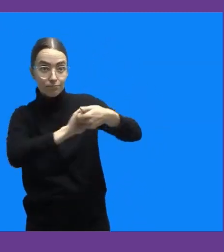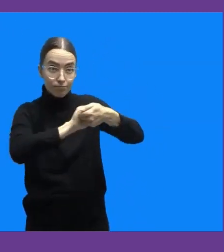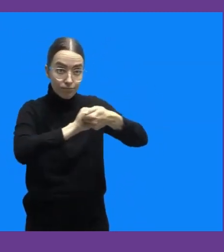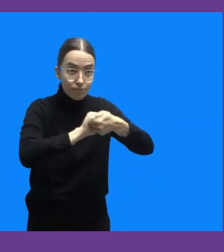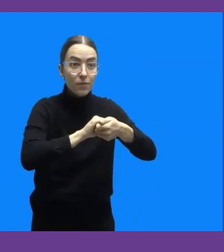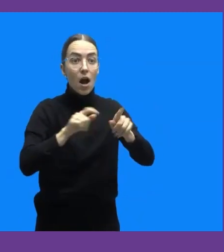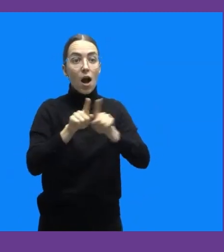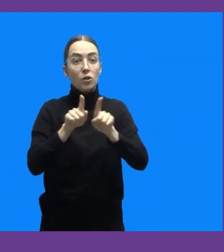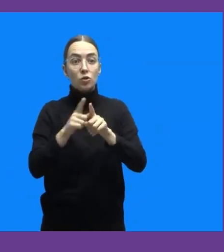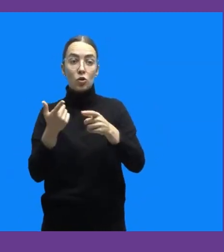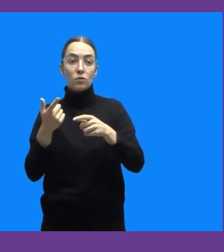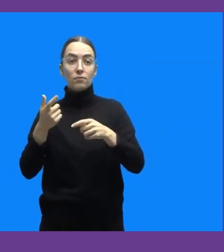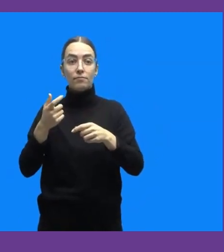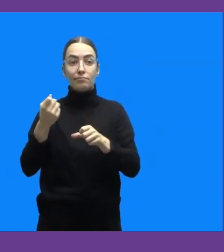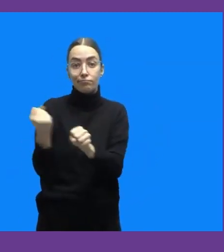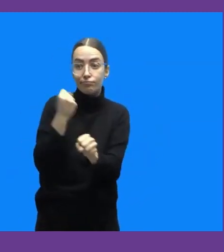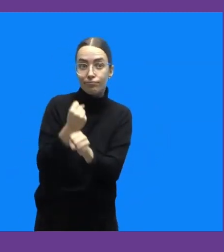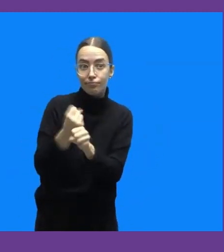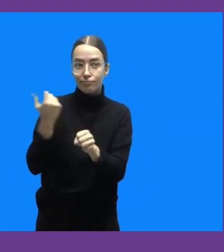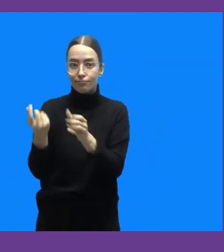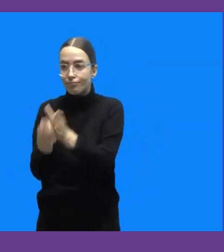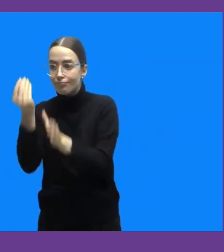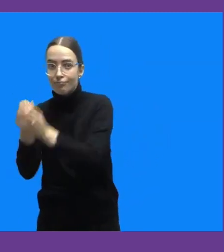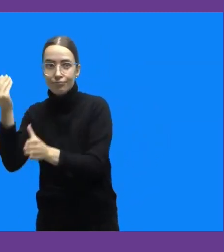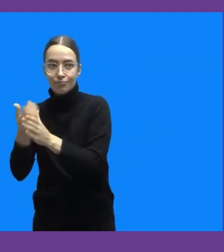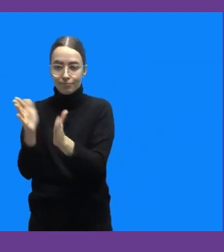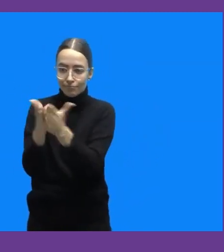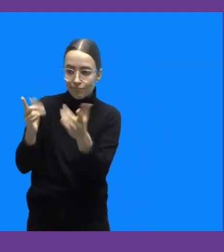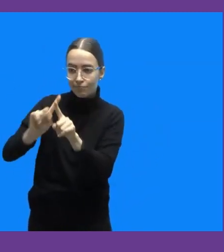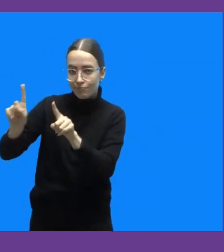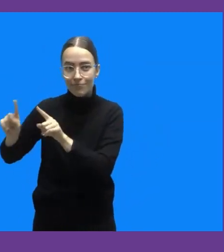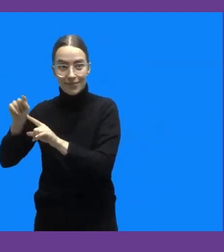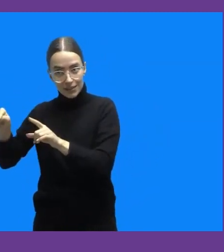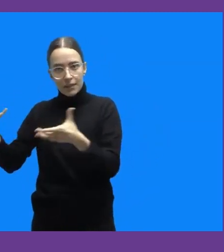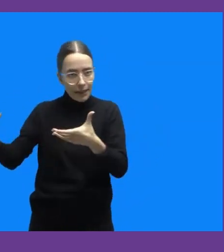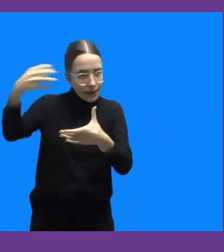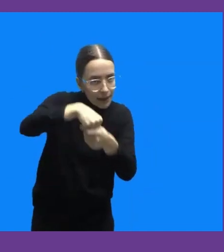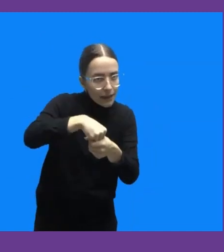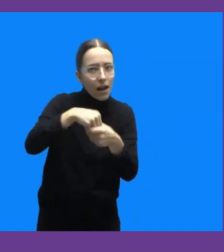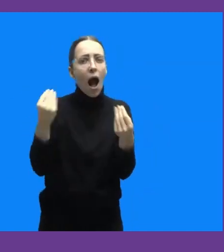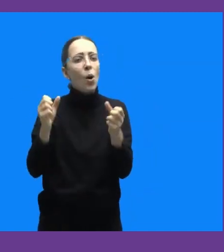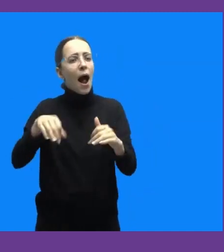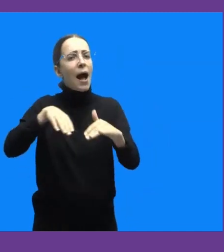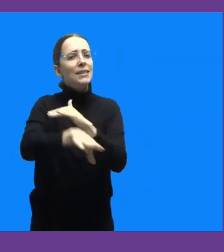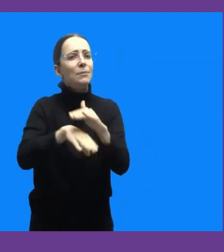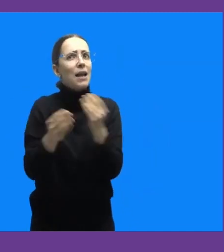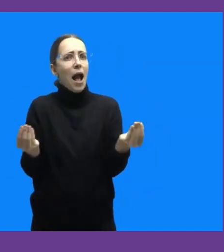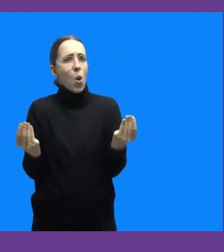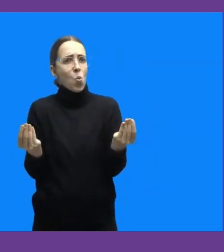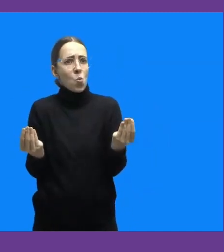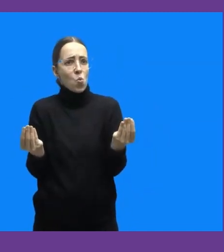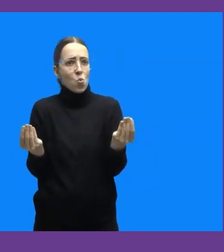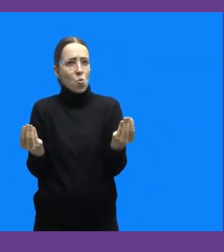the universities? Yeah, without harping on about it, the European Accessibility Act,